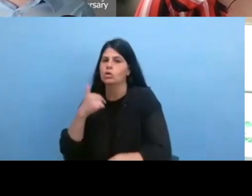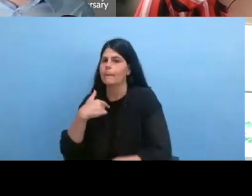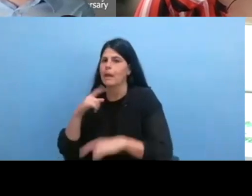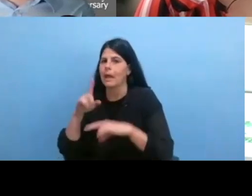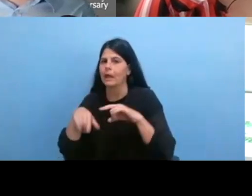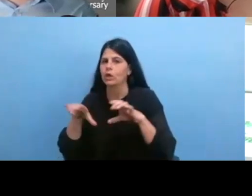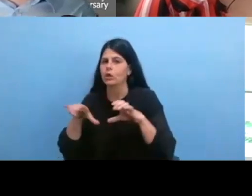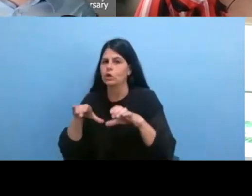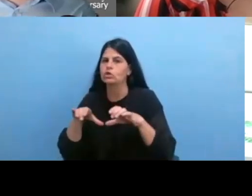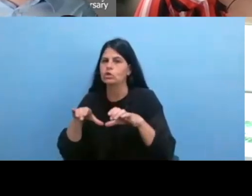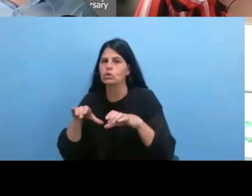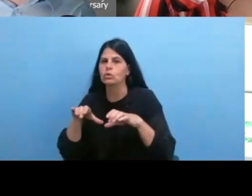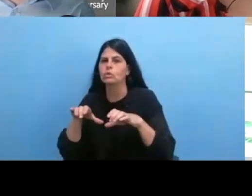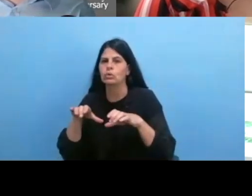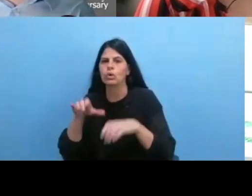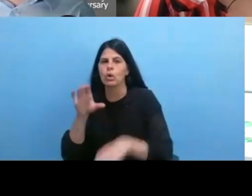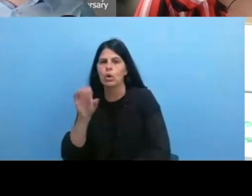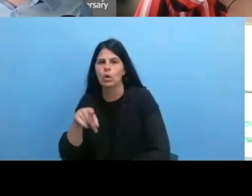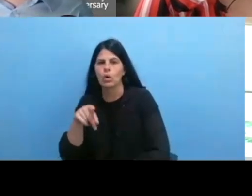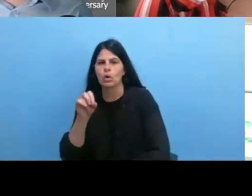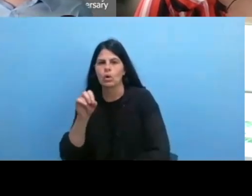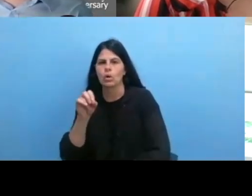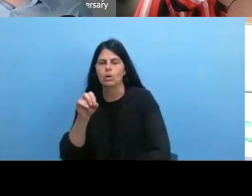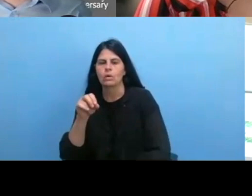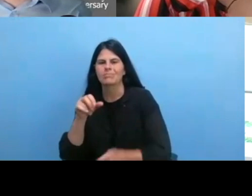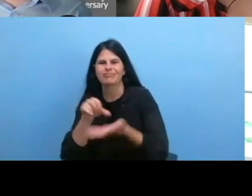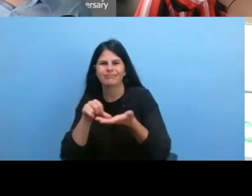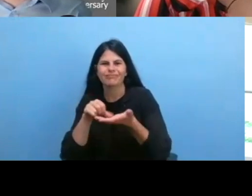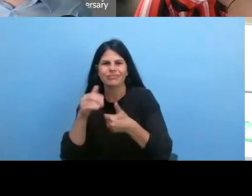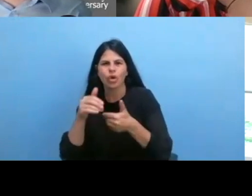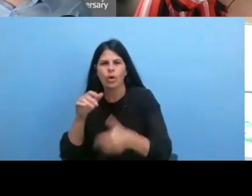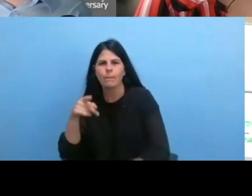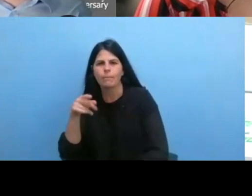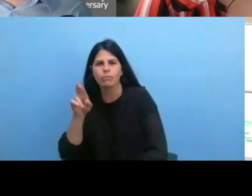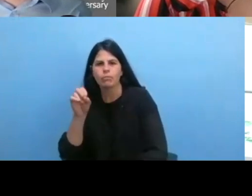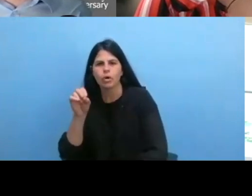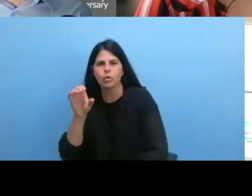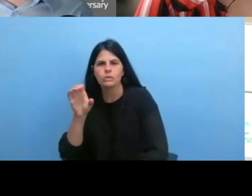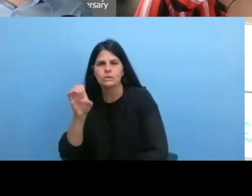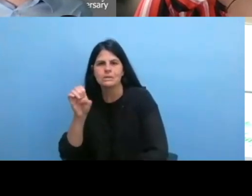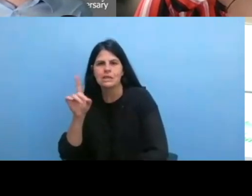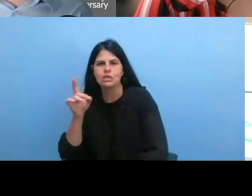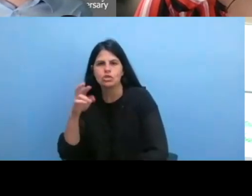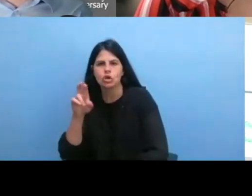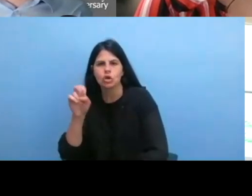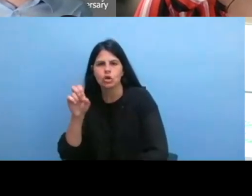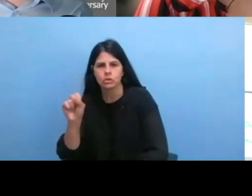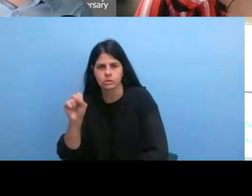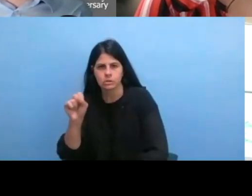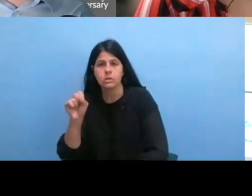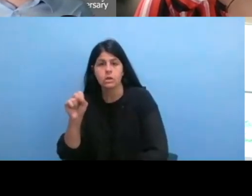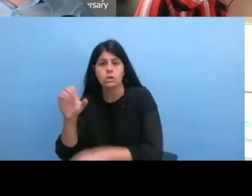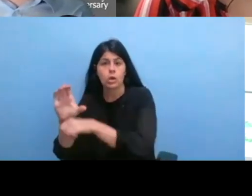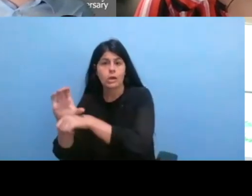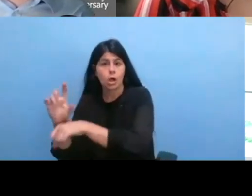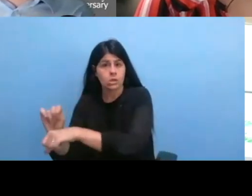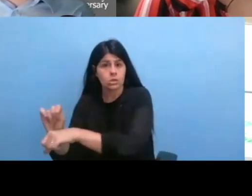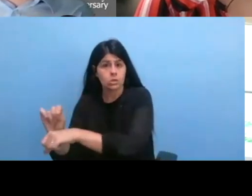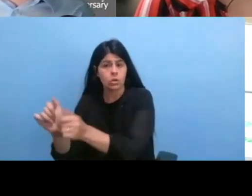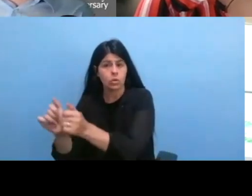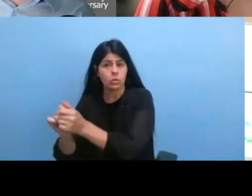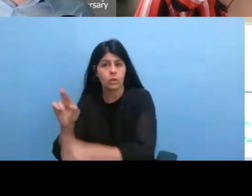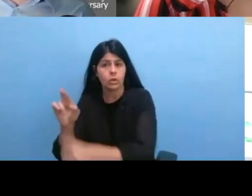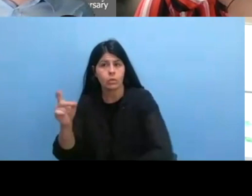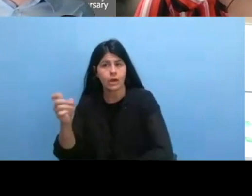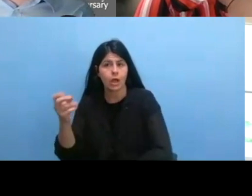did was I held the consult phone on interventional radiology. So I would take in, which is a job that nobody else